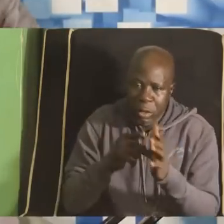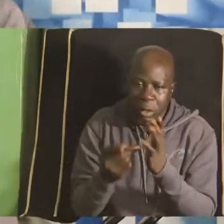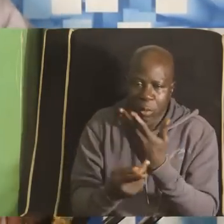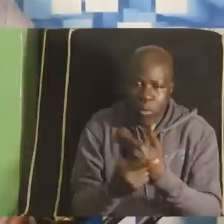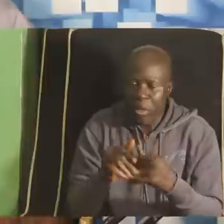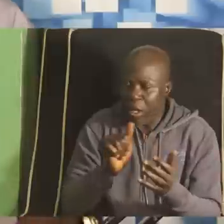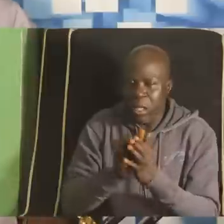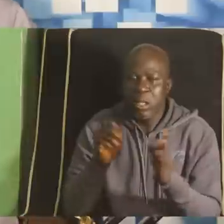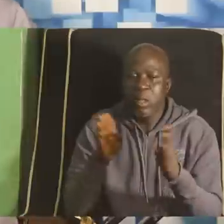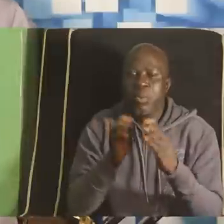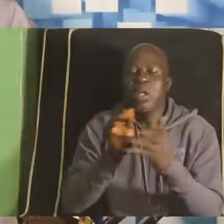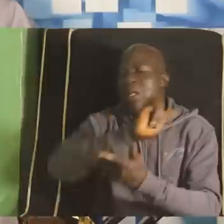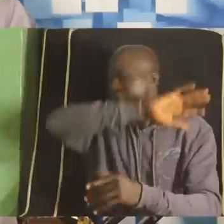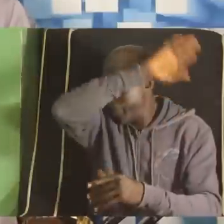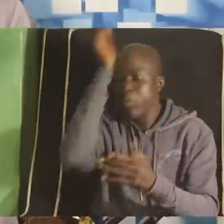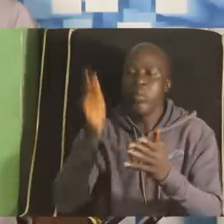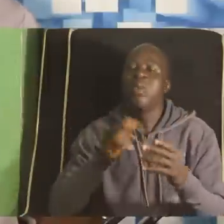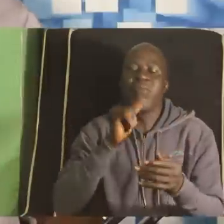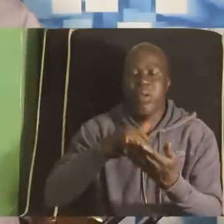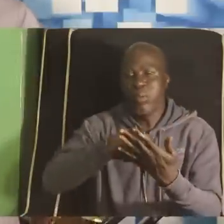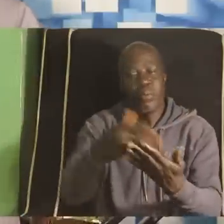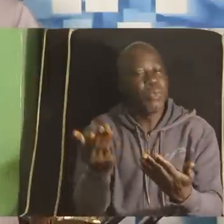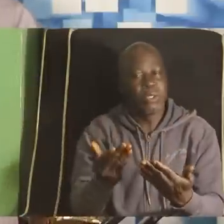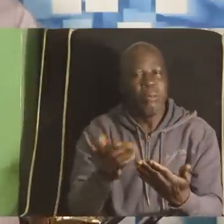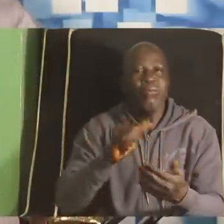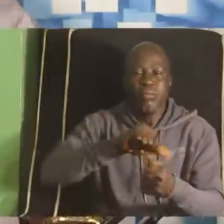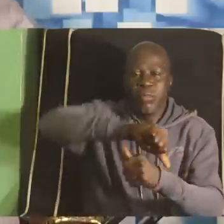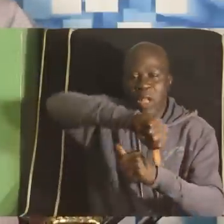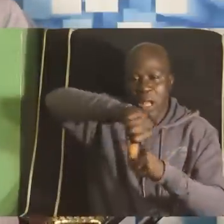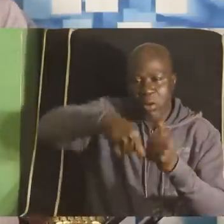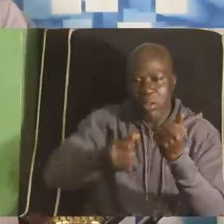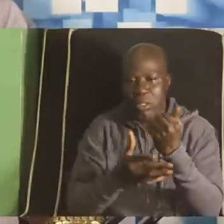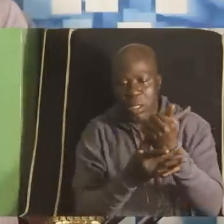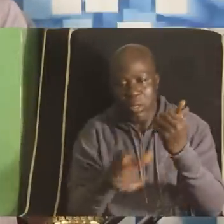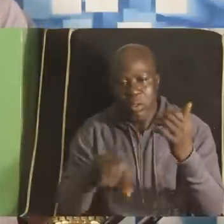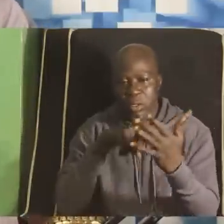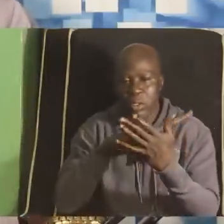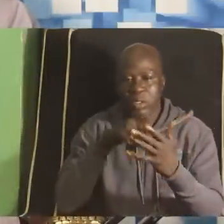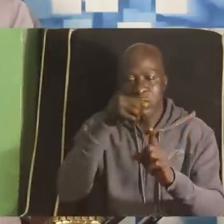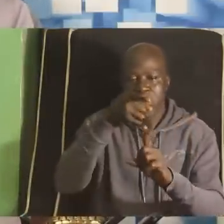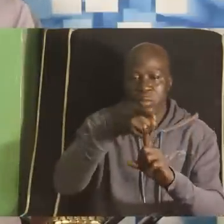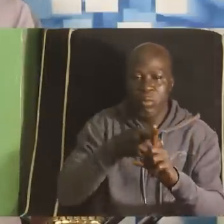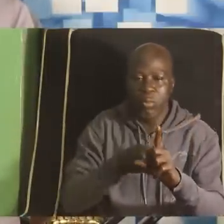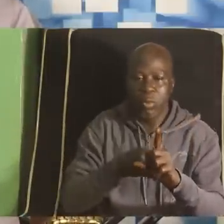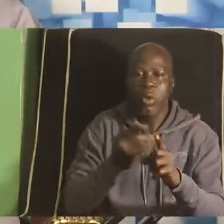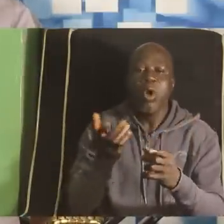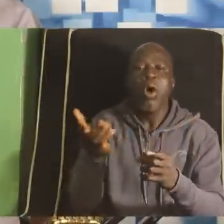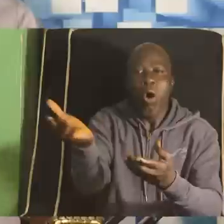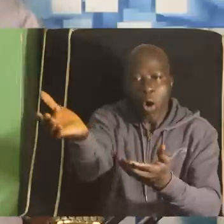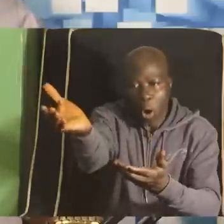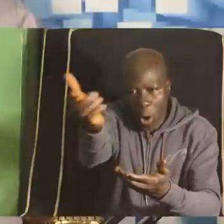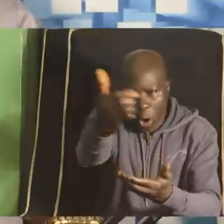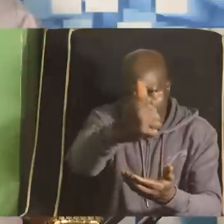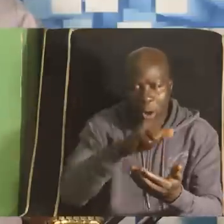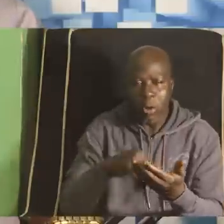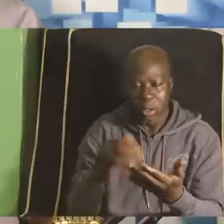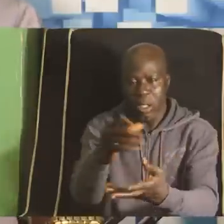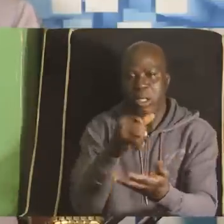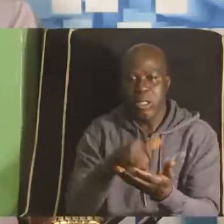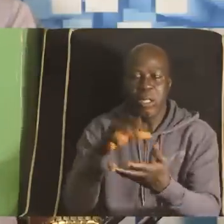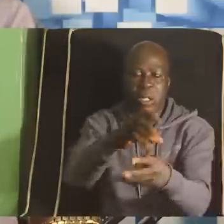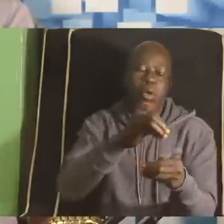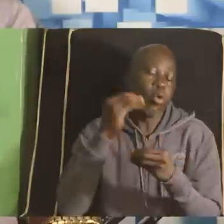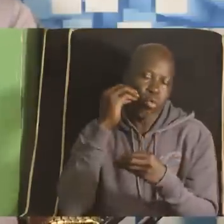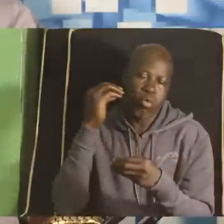se miss ni. It's a program that you must not miss. Ororo ti o su yi. The anointing oil for this. Wa gba sowo e ko mu lole. Come and take it